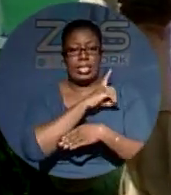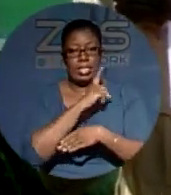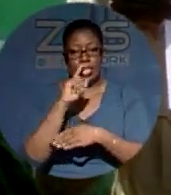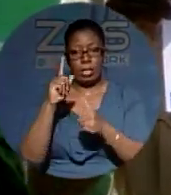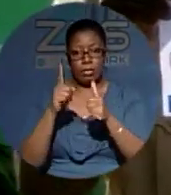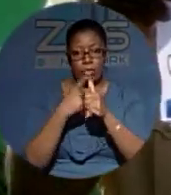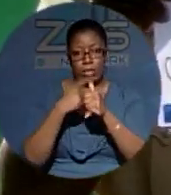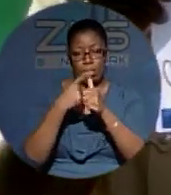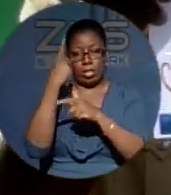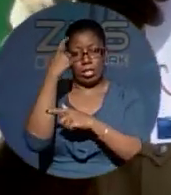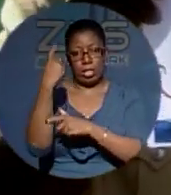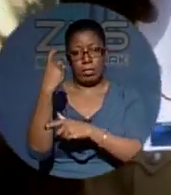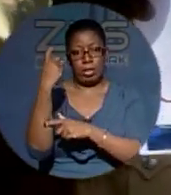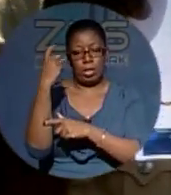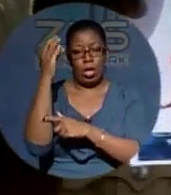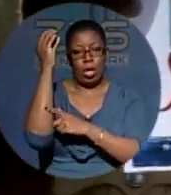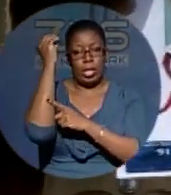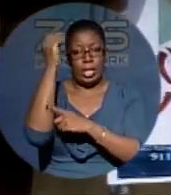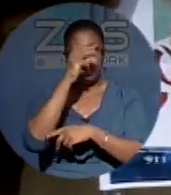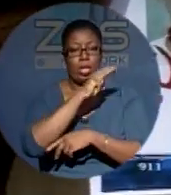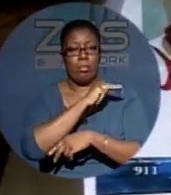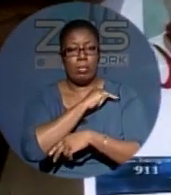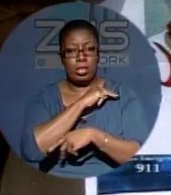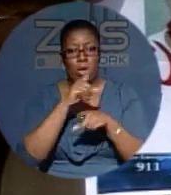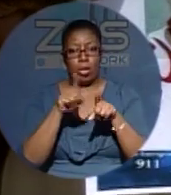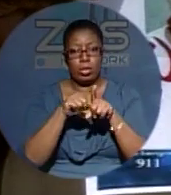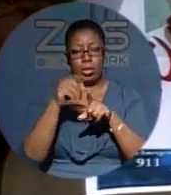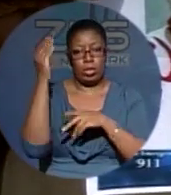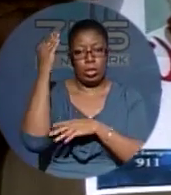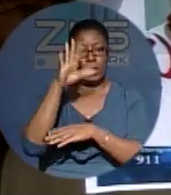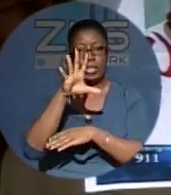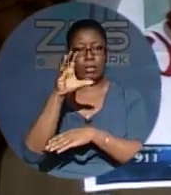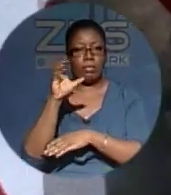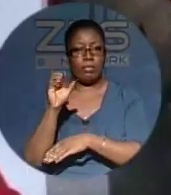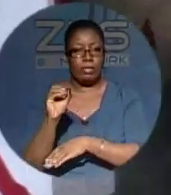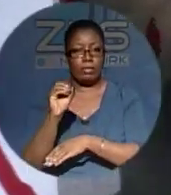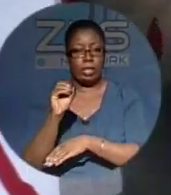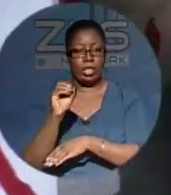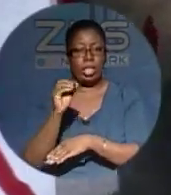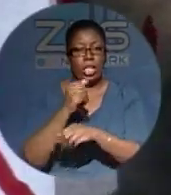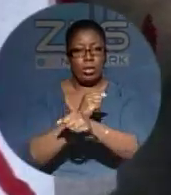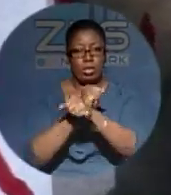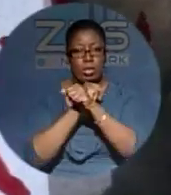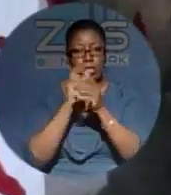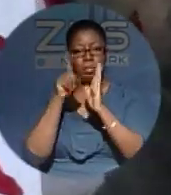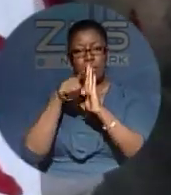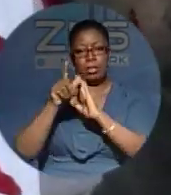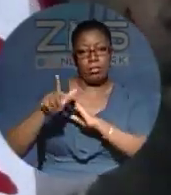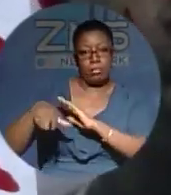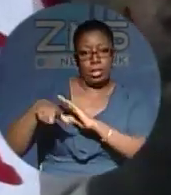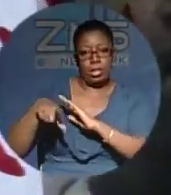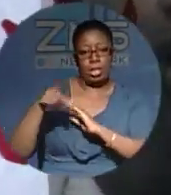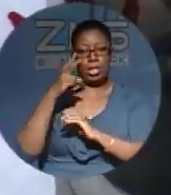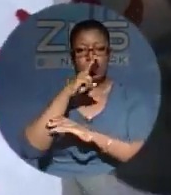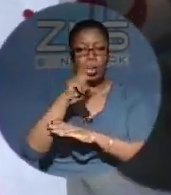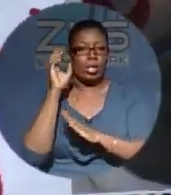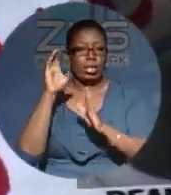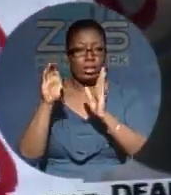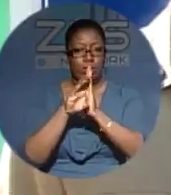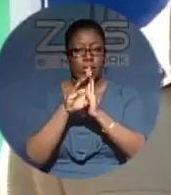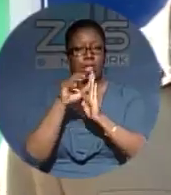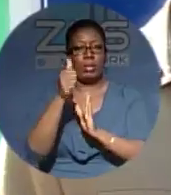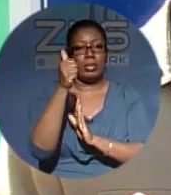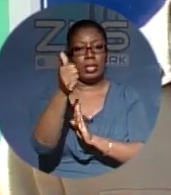first suspect, Elandro Misik, also known as 50, was arrested minutes after he reportedly watched himself on ZNS